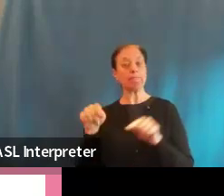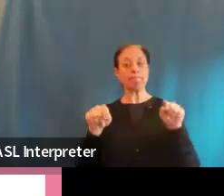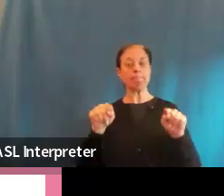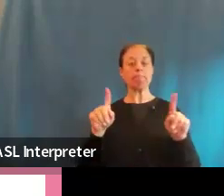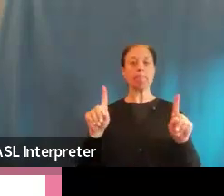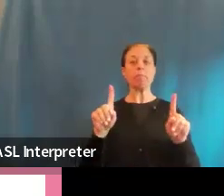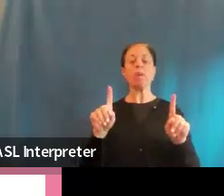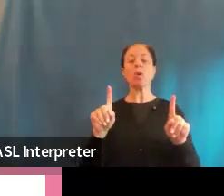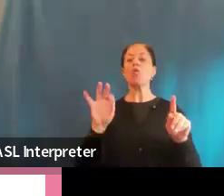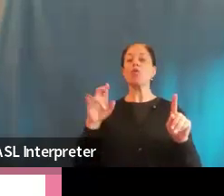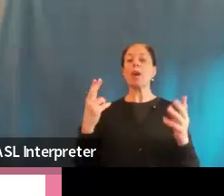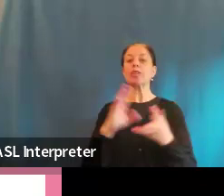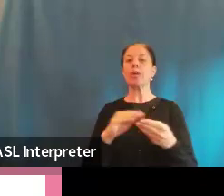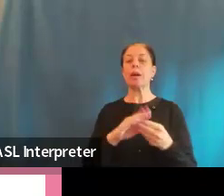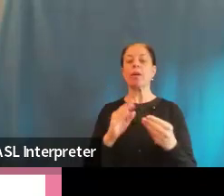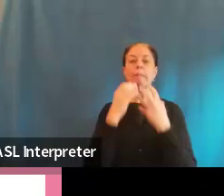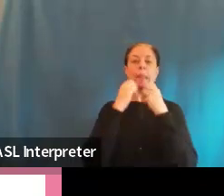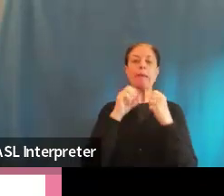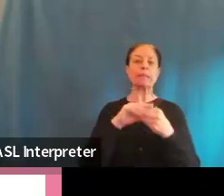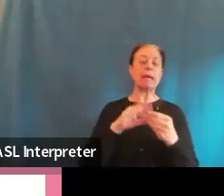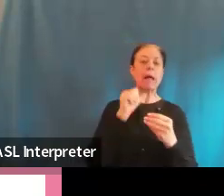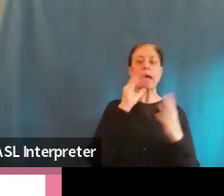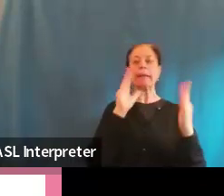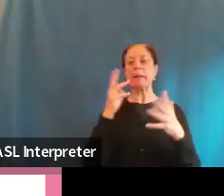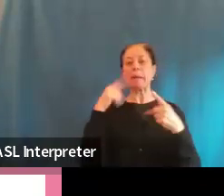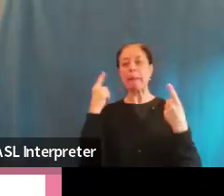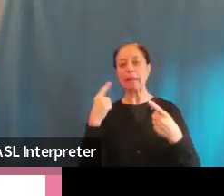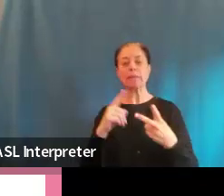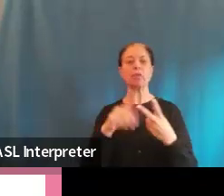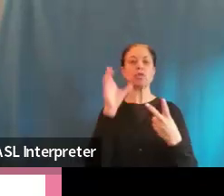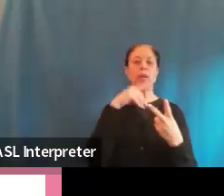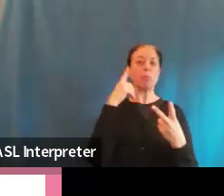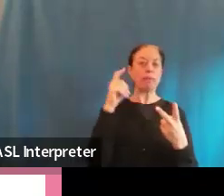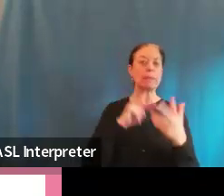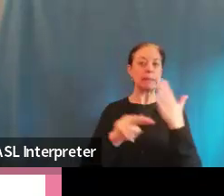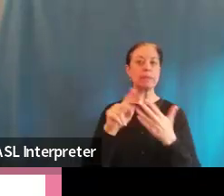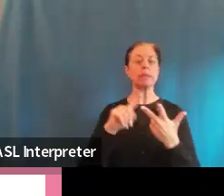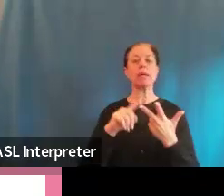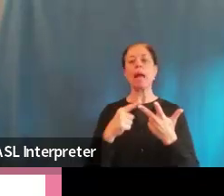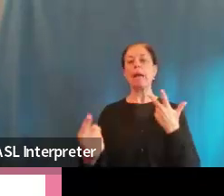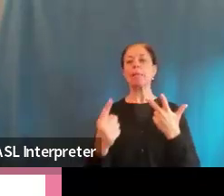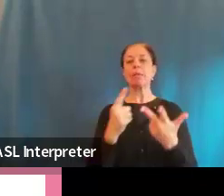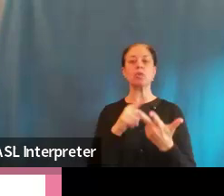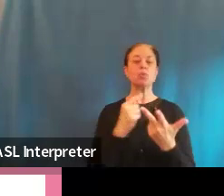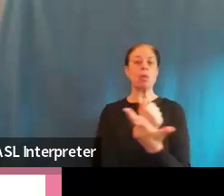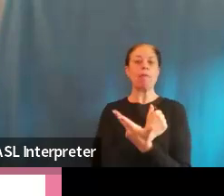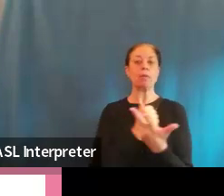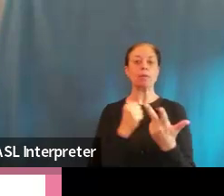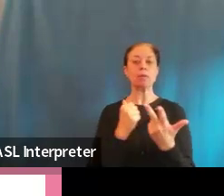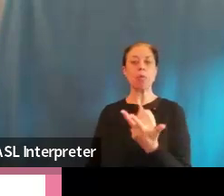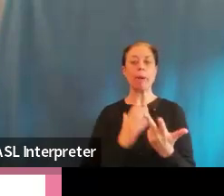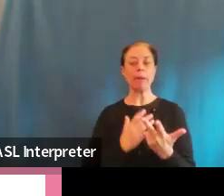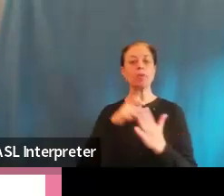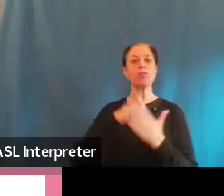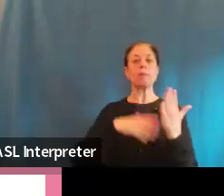is a fresh take on a beloved tale full of unexpected madness, strange prophecies, and even an enemies to lovers romance. Written